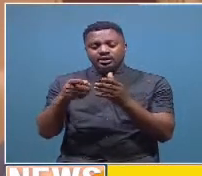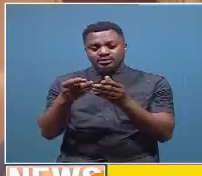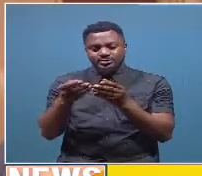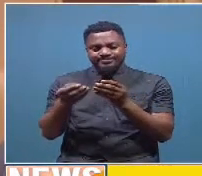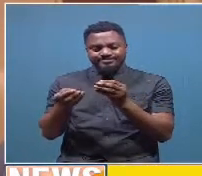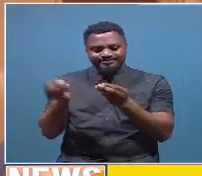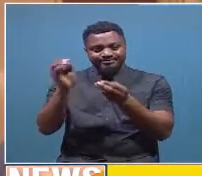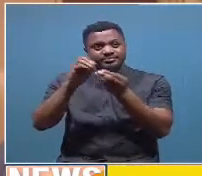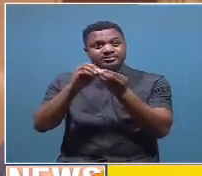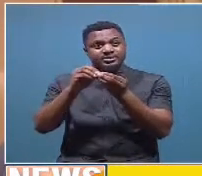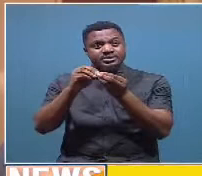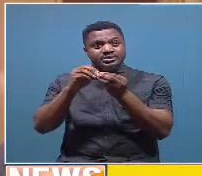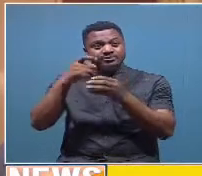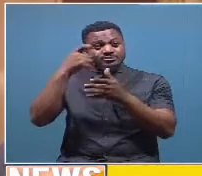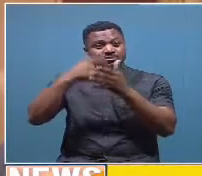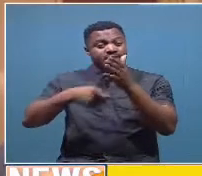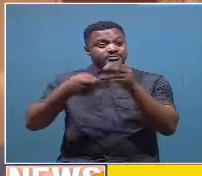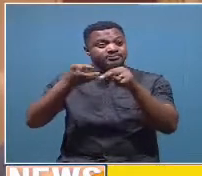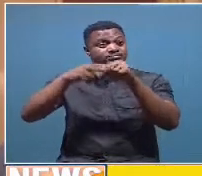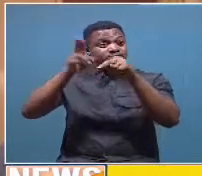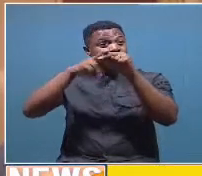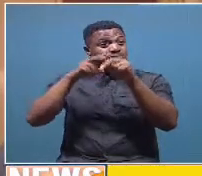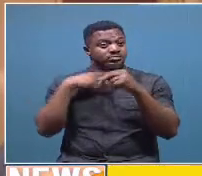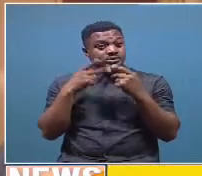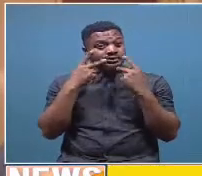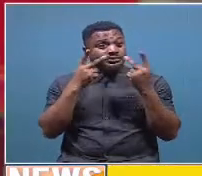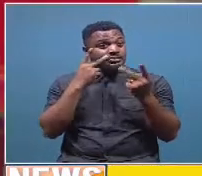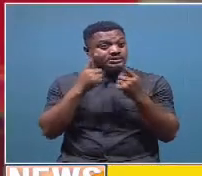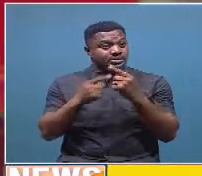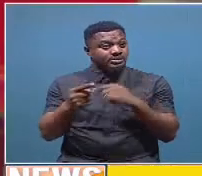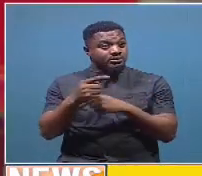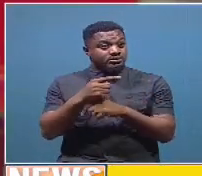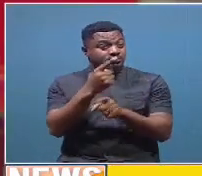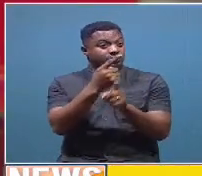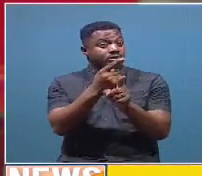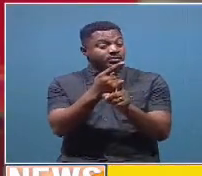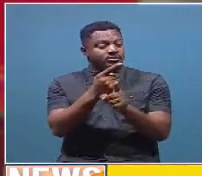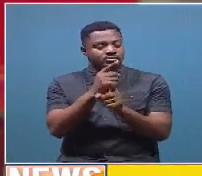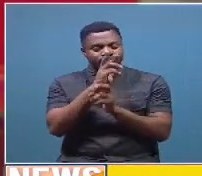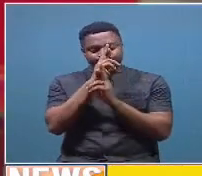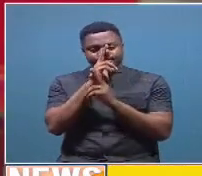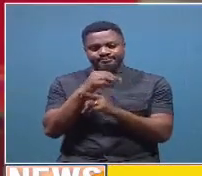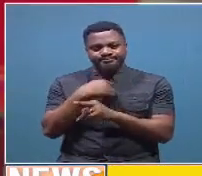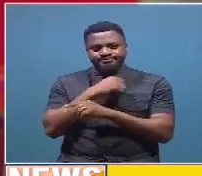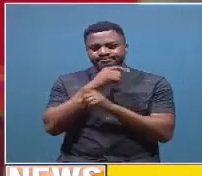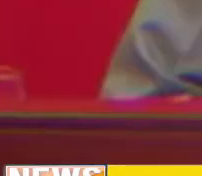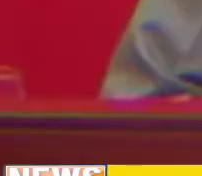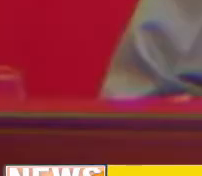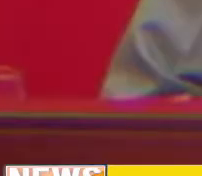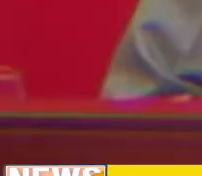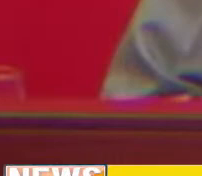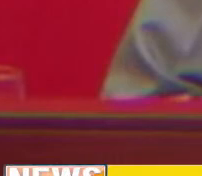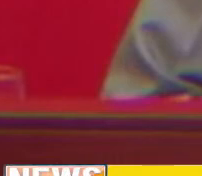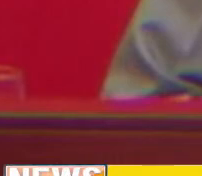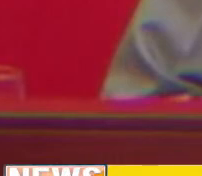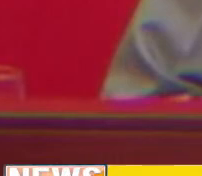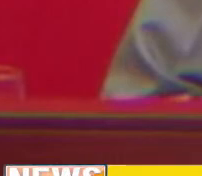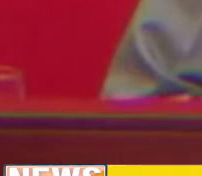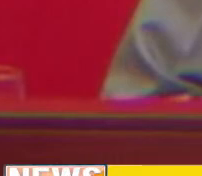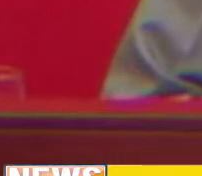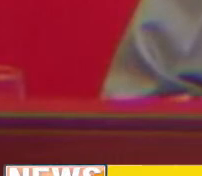attributes for the hikes we have seen over the period? Respectfully, I do not agree with my honorable colleague.